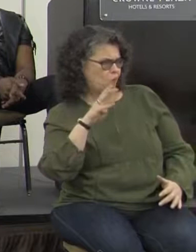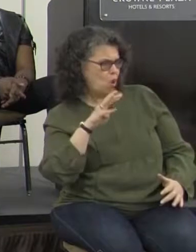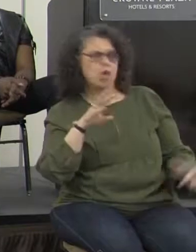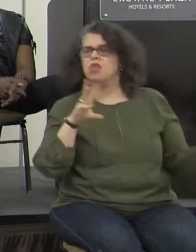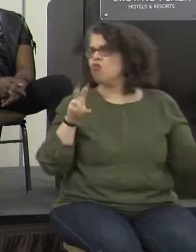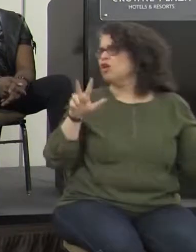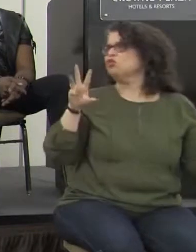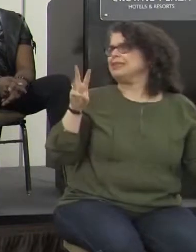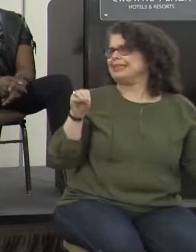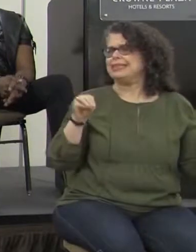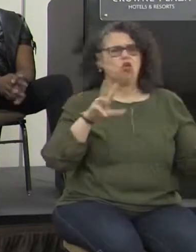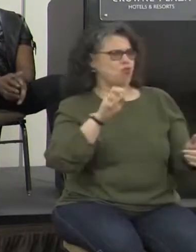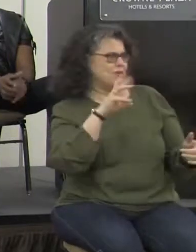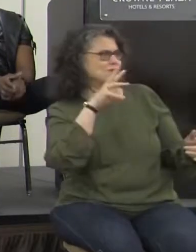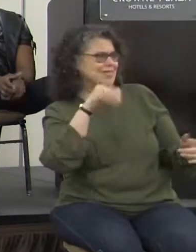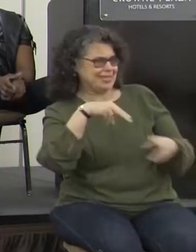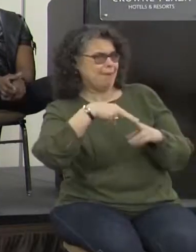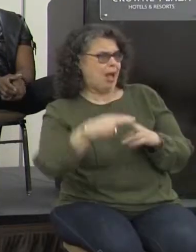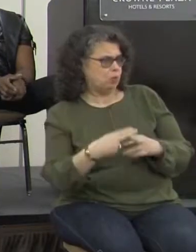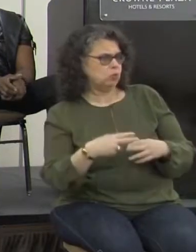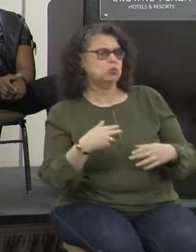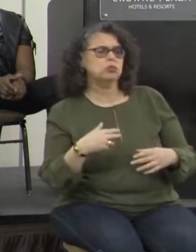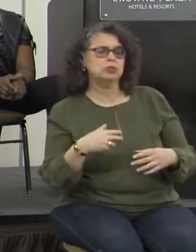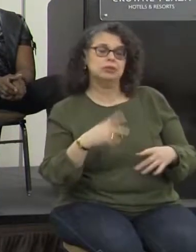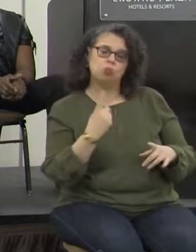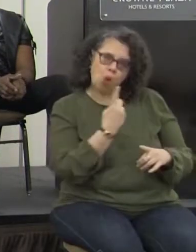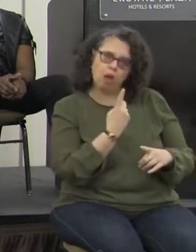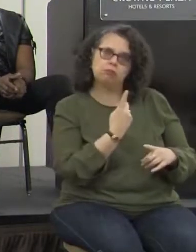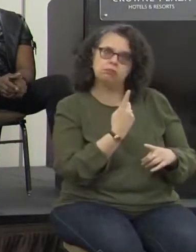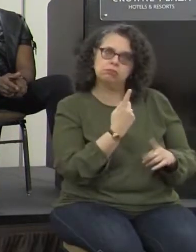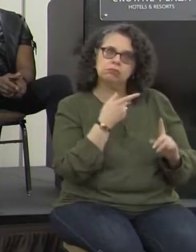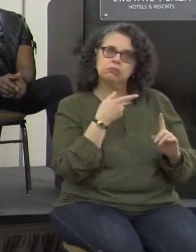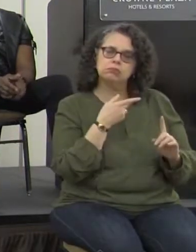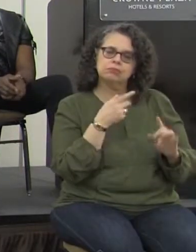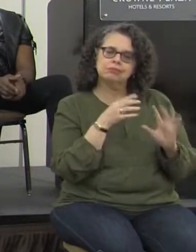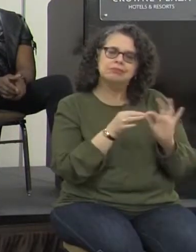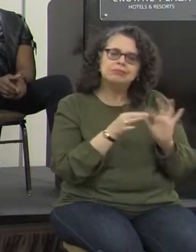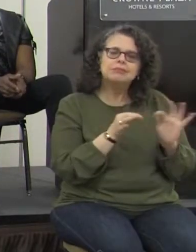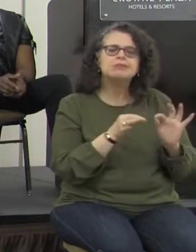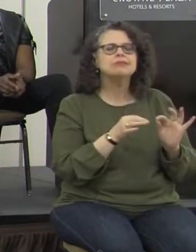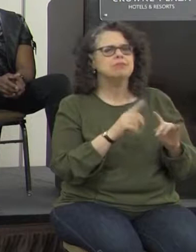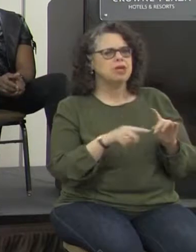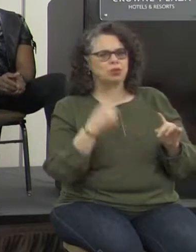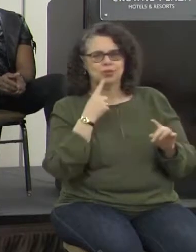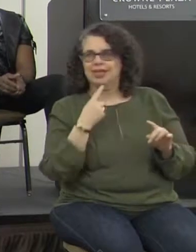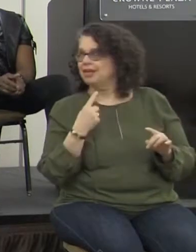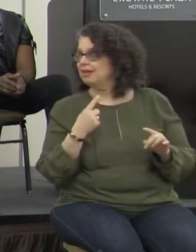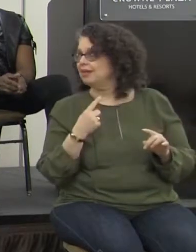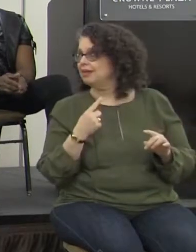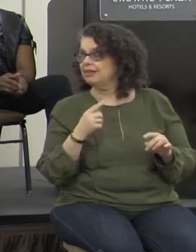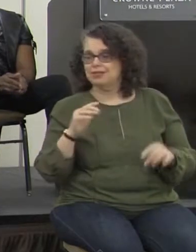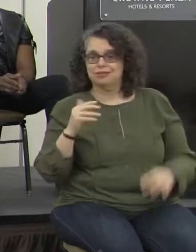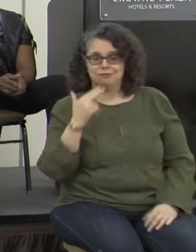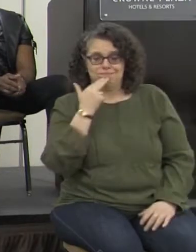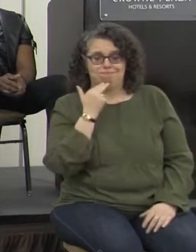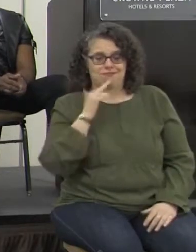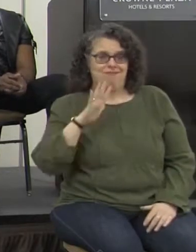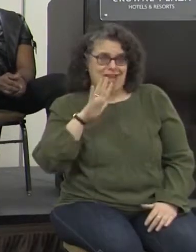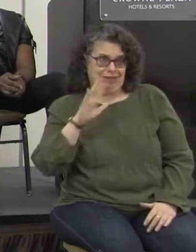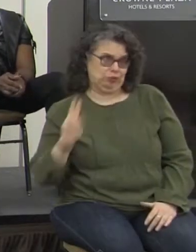360, and that's one thing, but to automatically say that this little